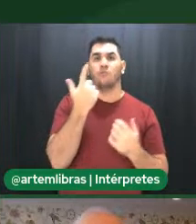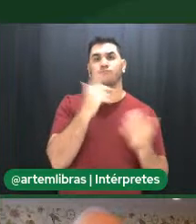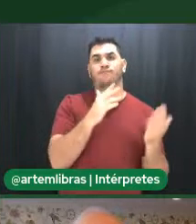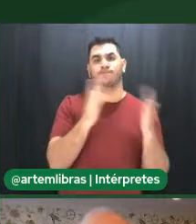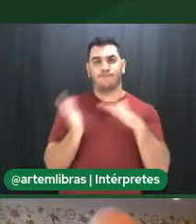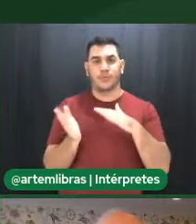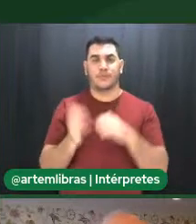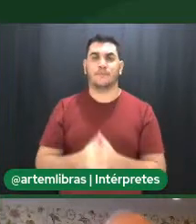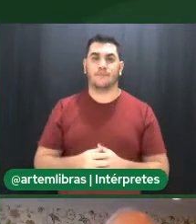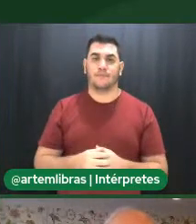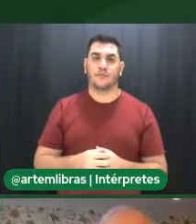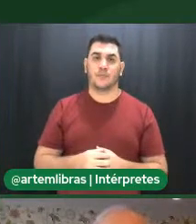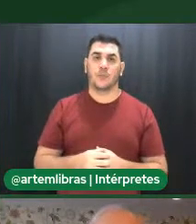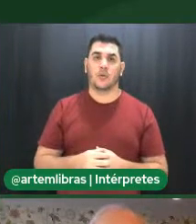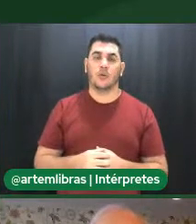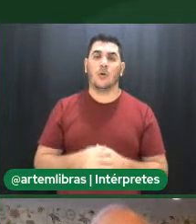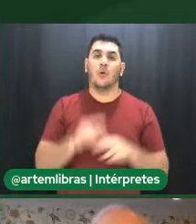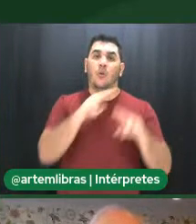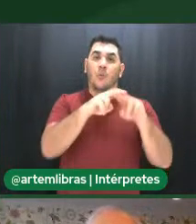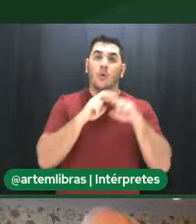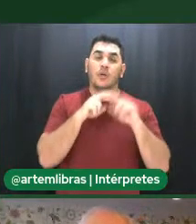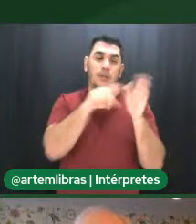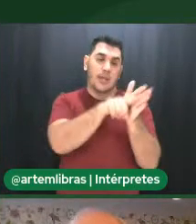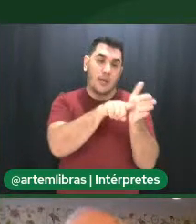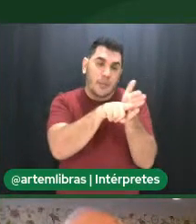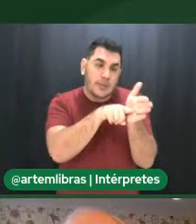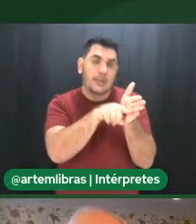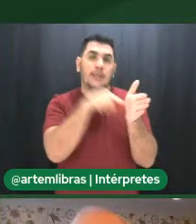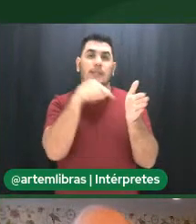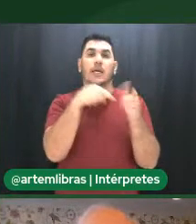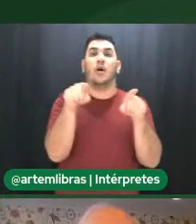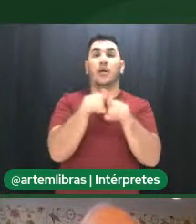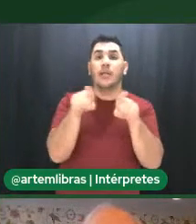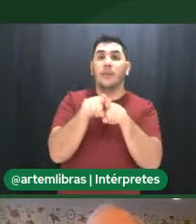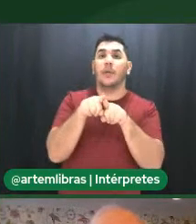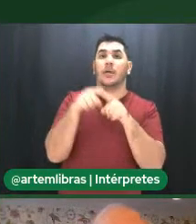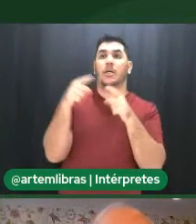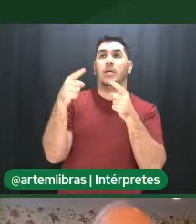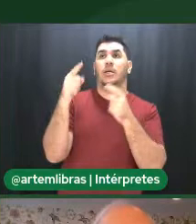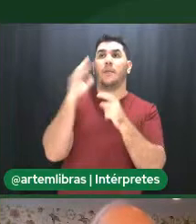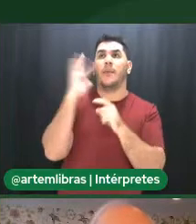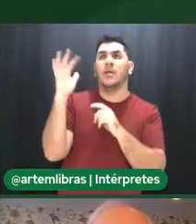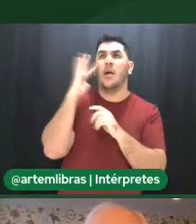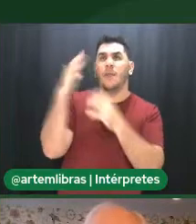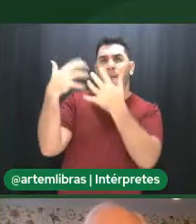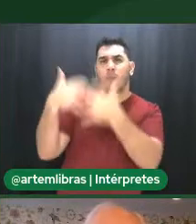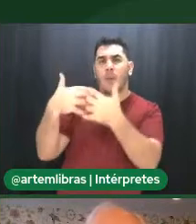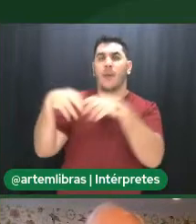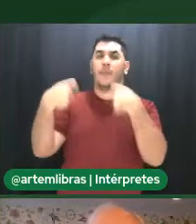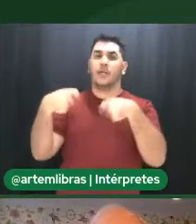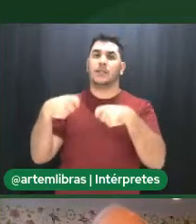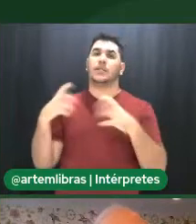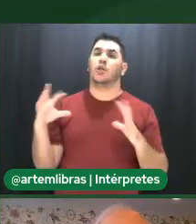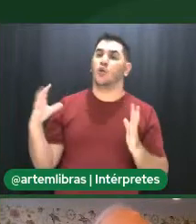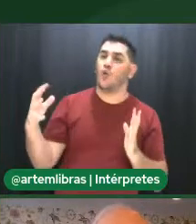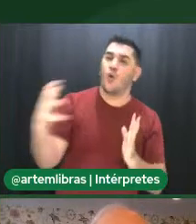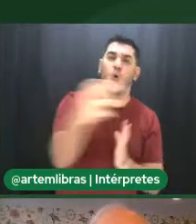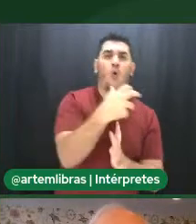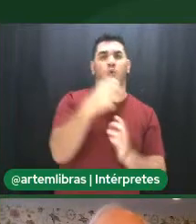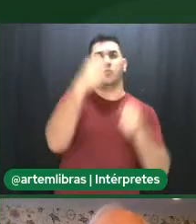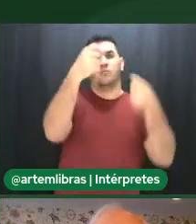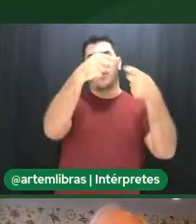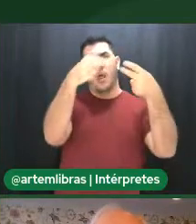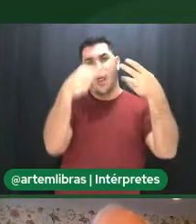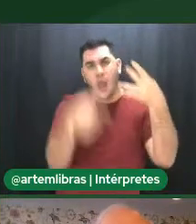And that kind of independent oversight from government agencies and from insurance companies and from